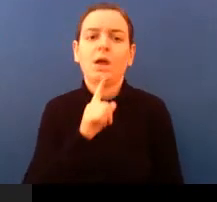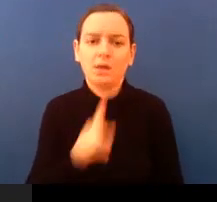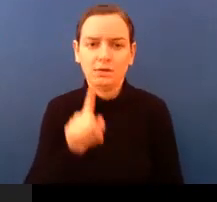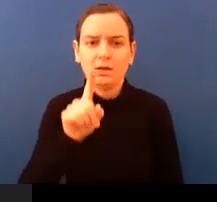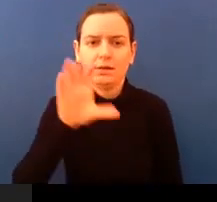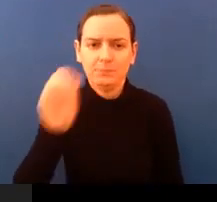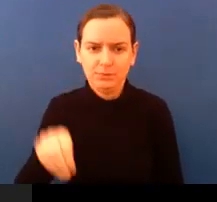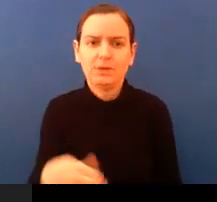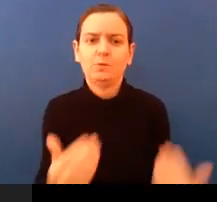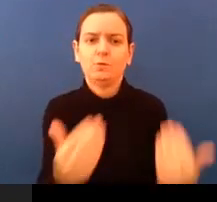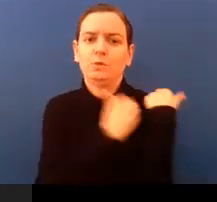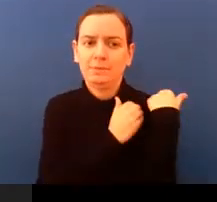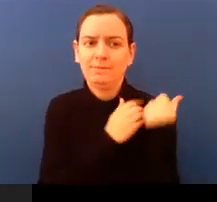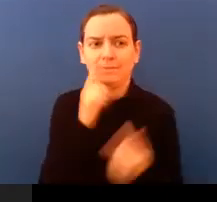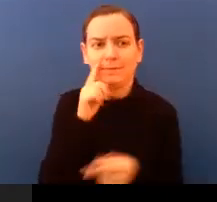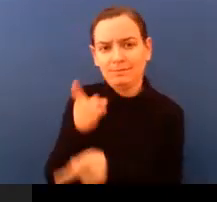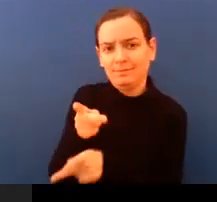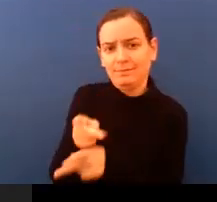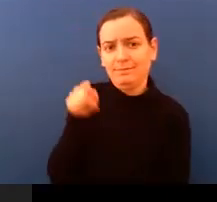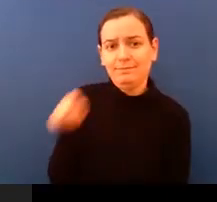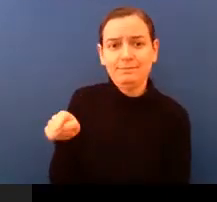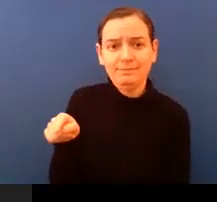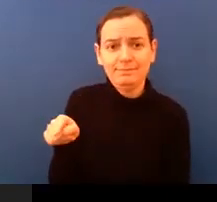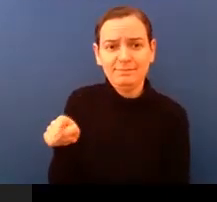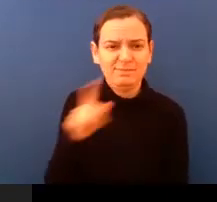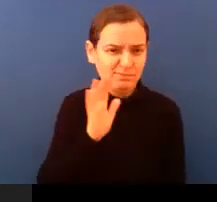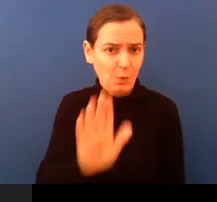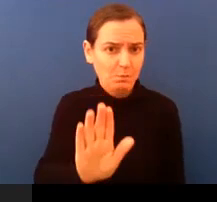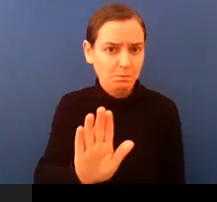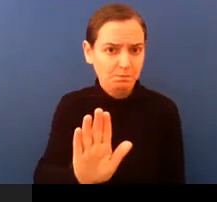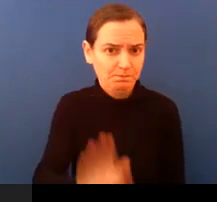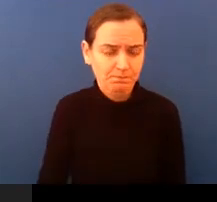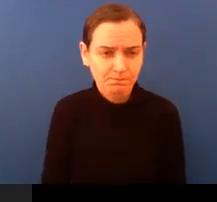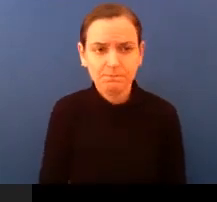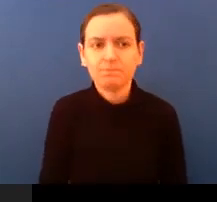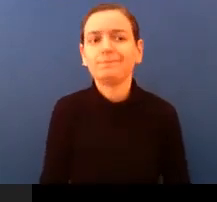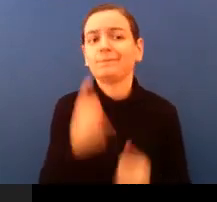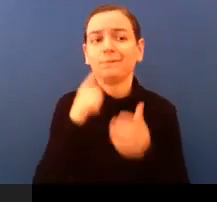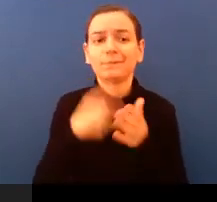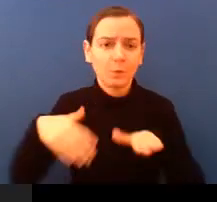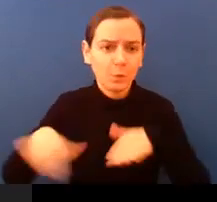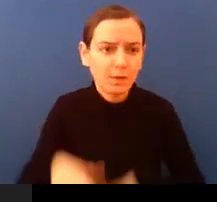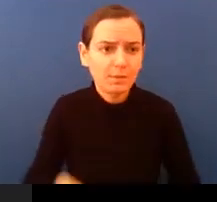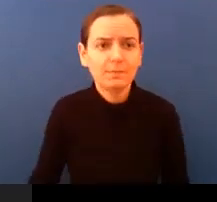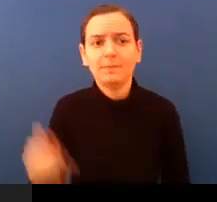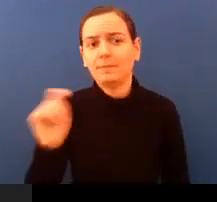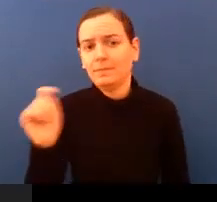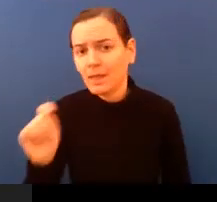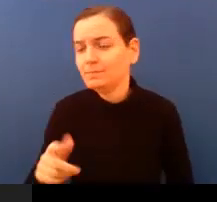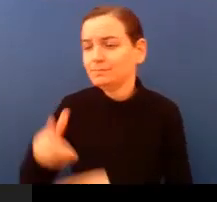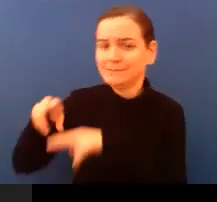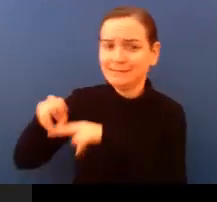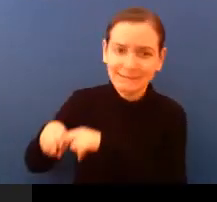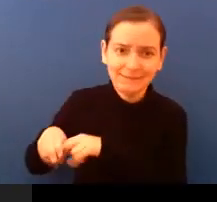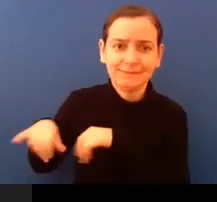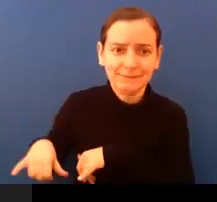dog. That means you're taking the dog out walking, you're curbing or parking and picking up the waste, which is what curbing and